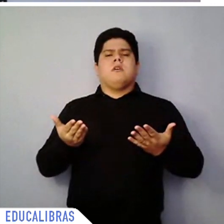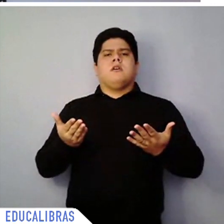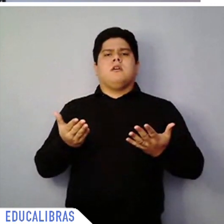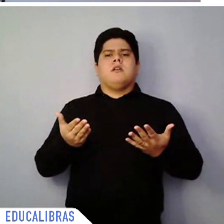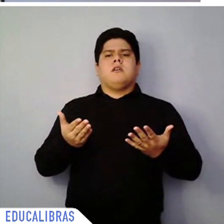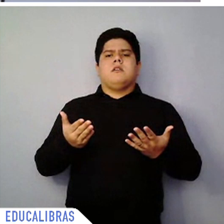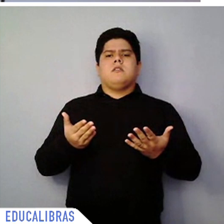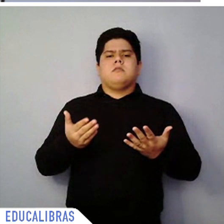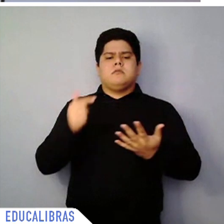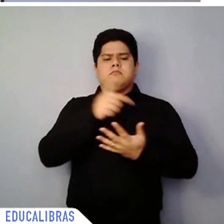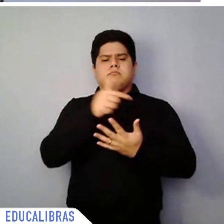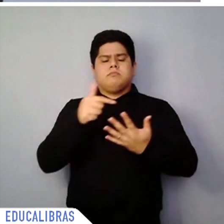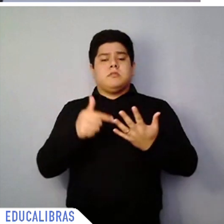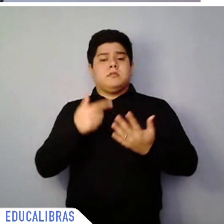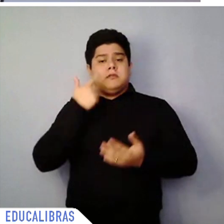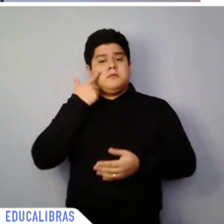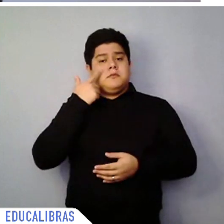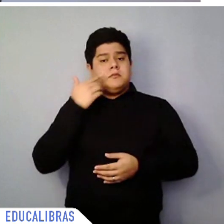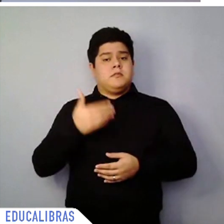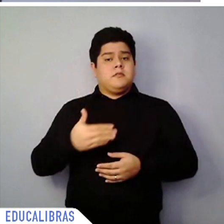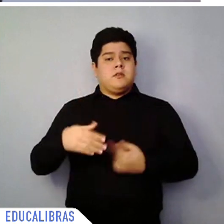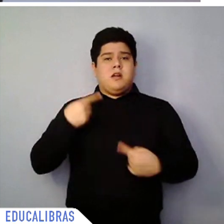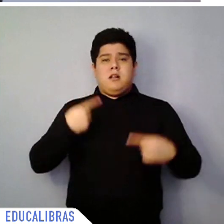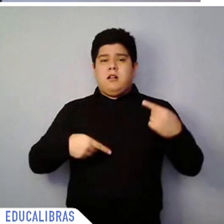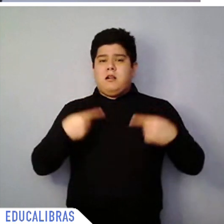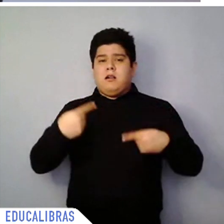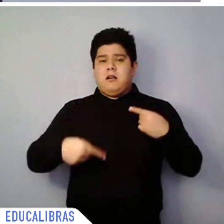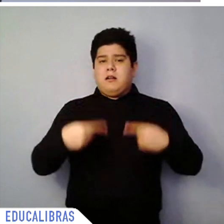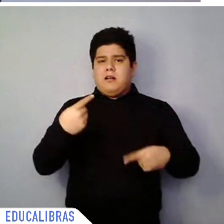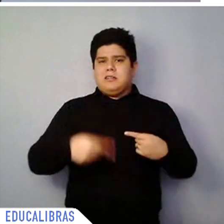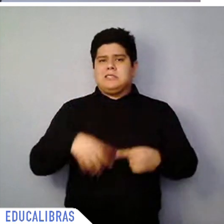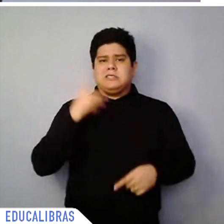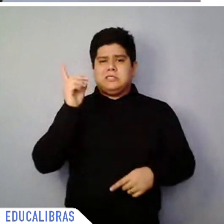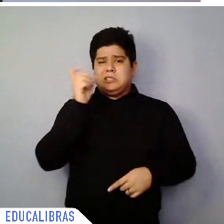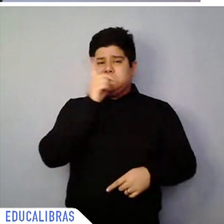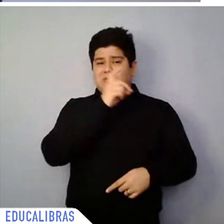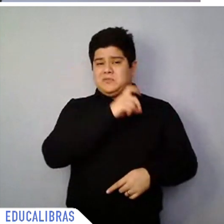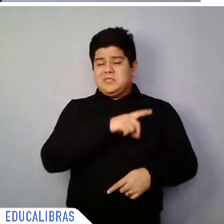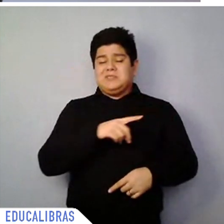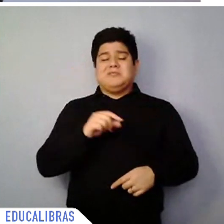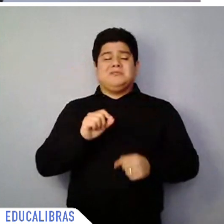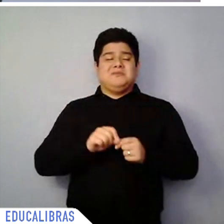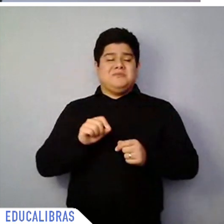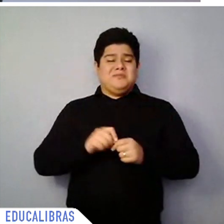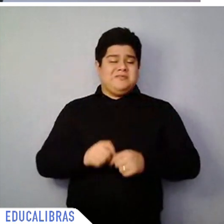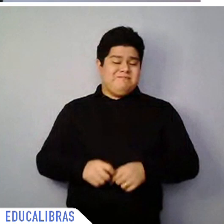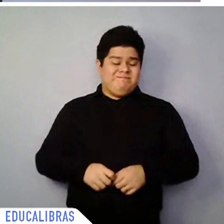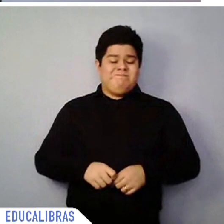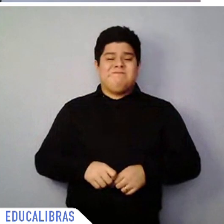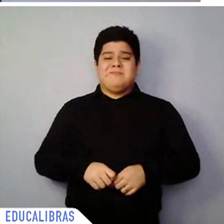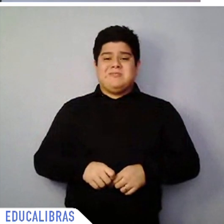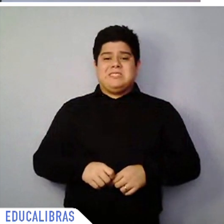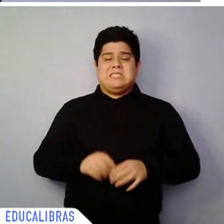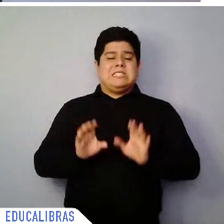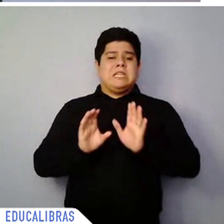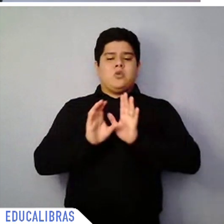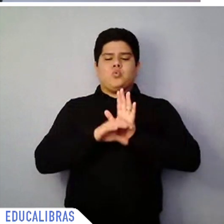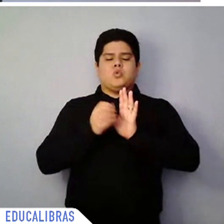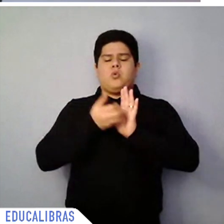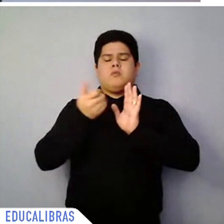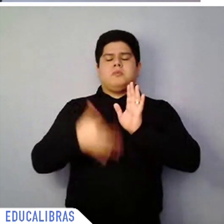science and what is the priority. You are going to see that we are going to have very hard